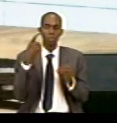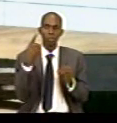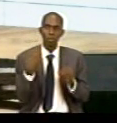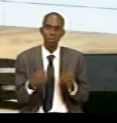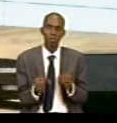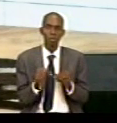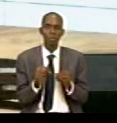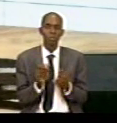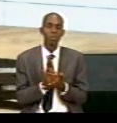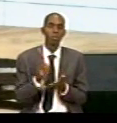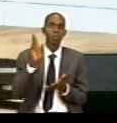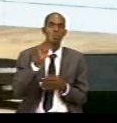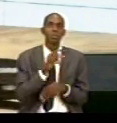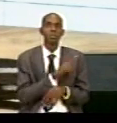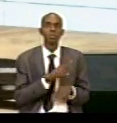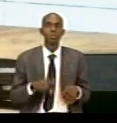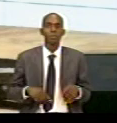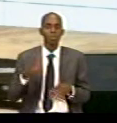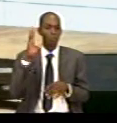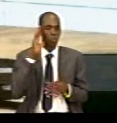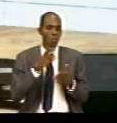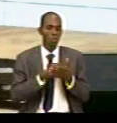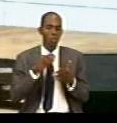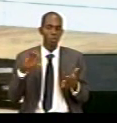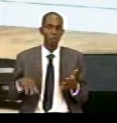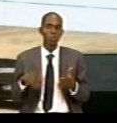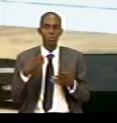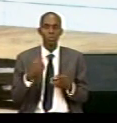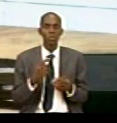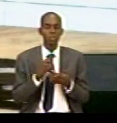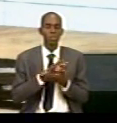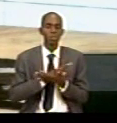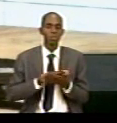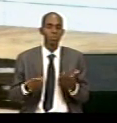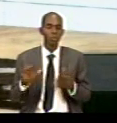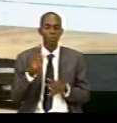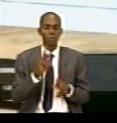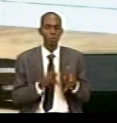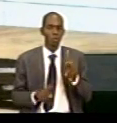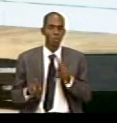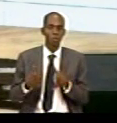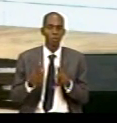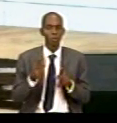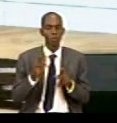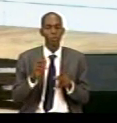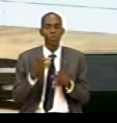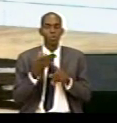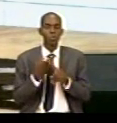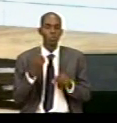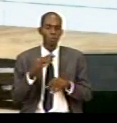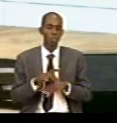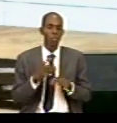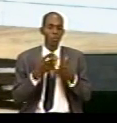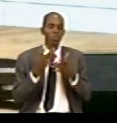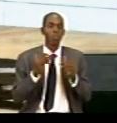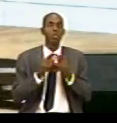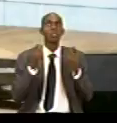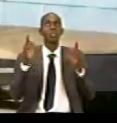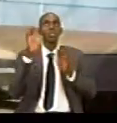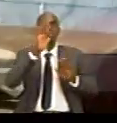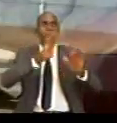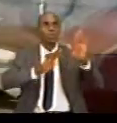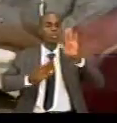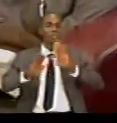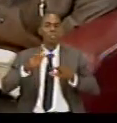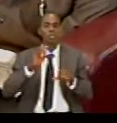will remove the sanctified bride from the earth before the great tribulation, in Jesus'